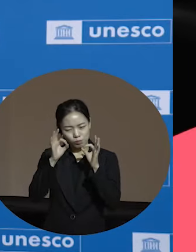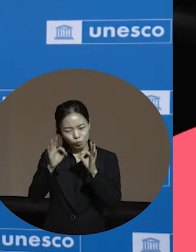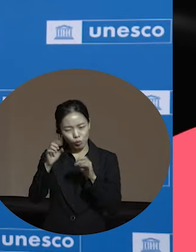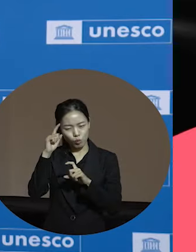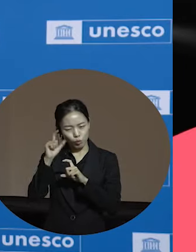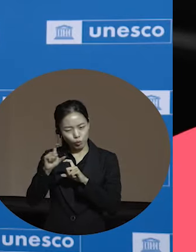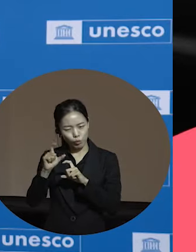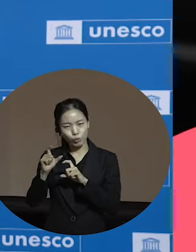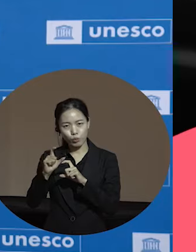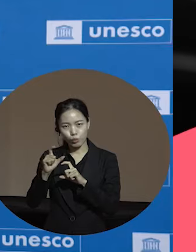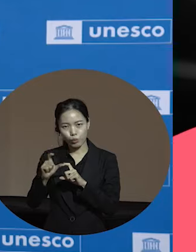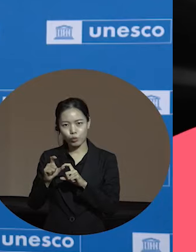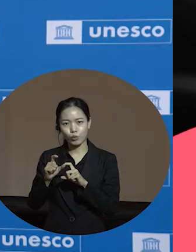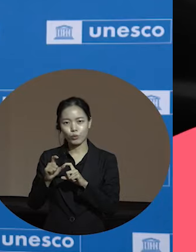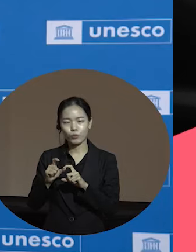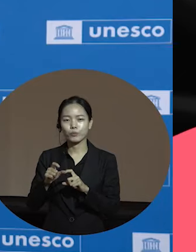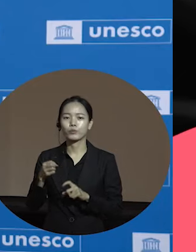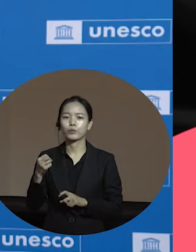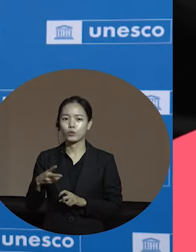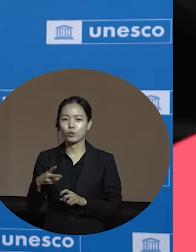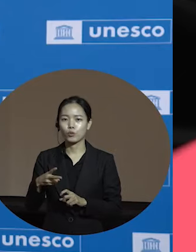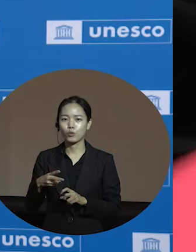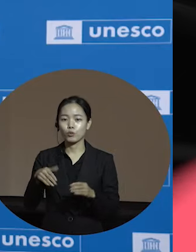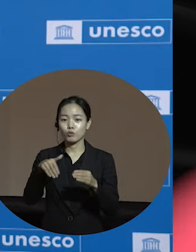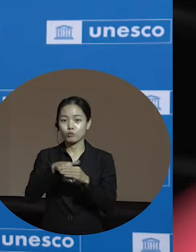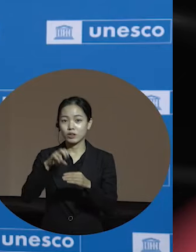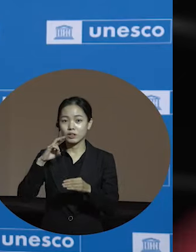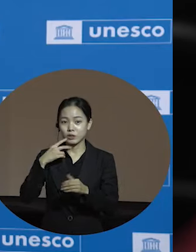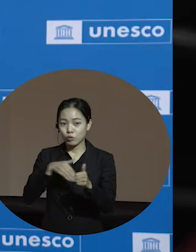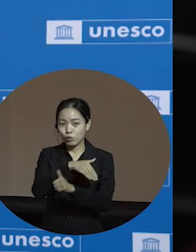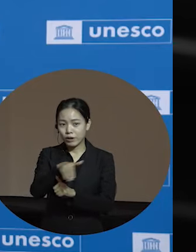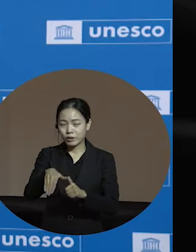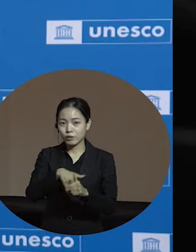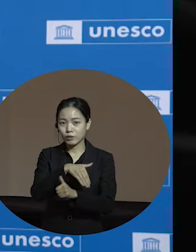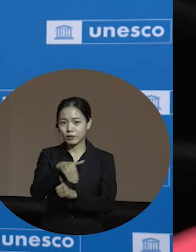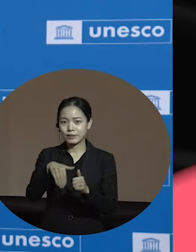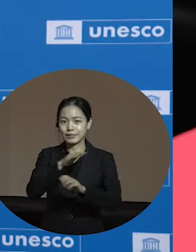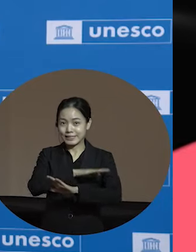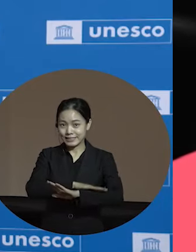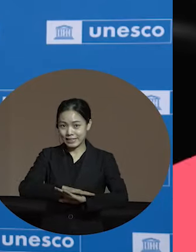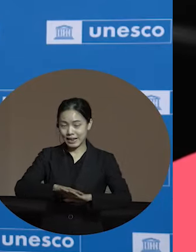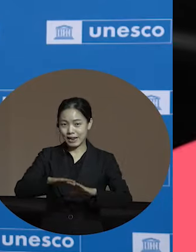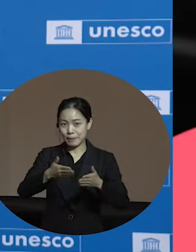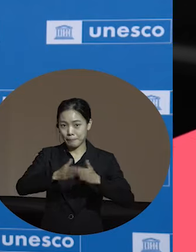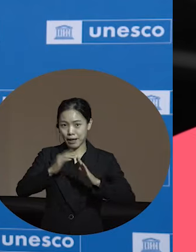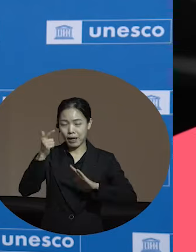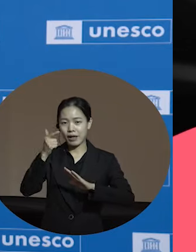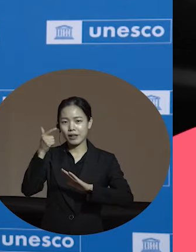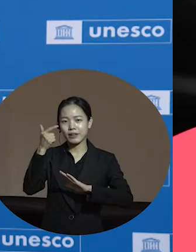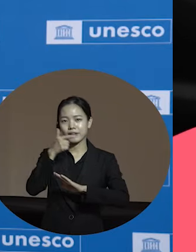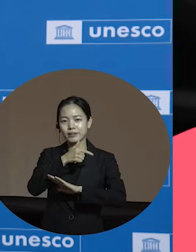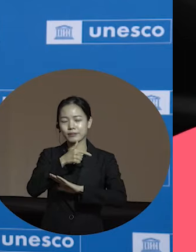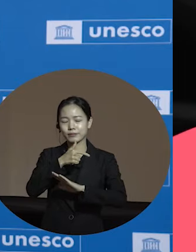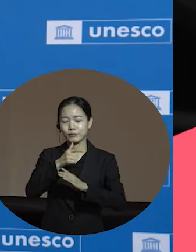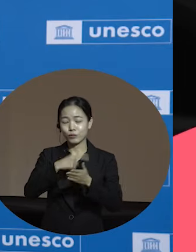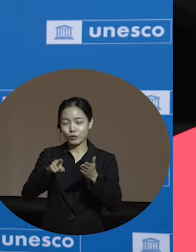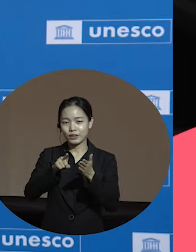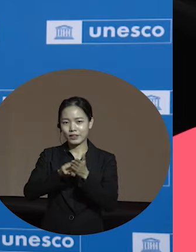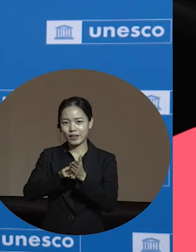also effectively implemented across various cultural and educational settings. To all attendees at this forum,